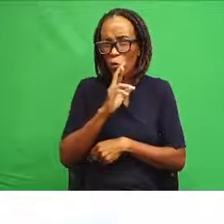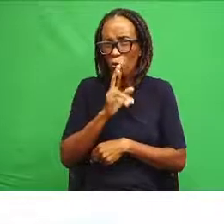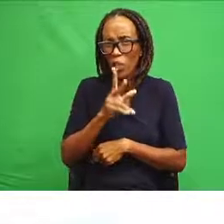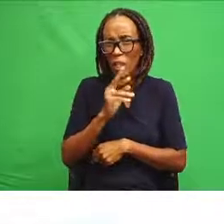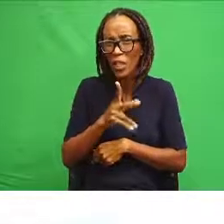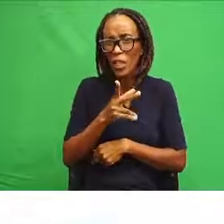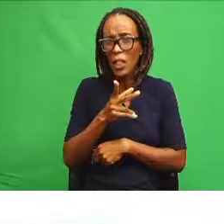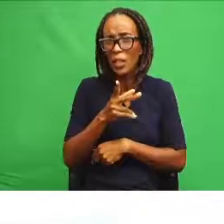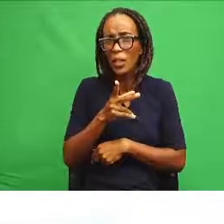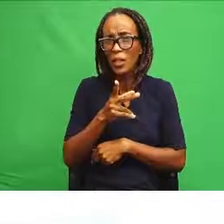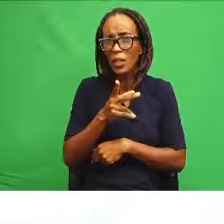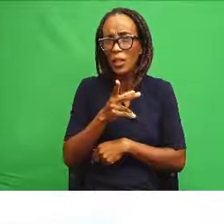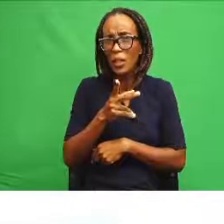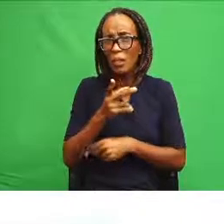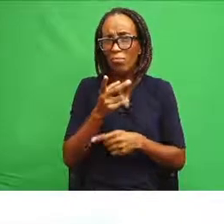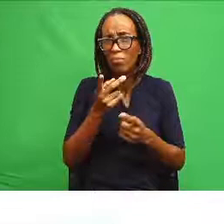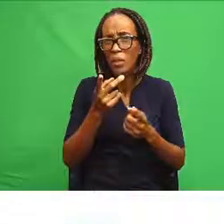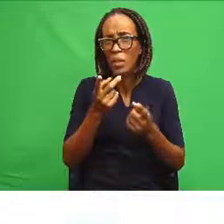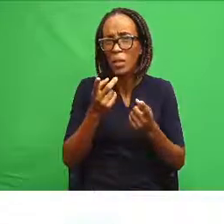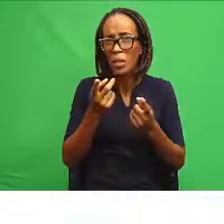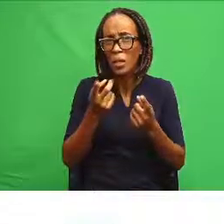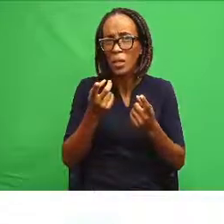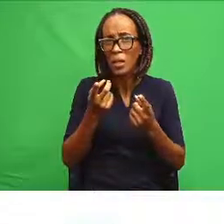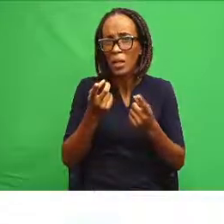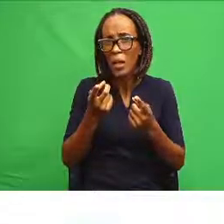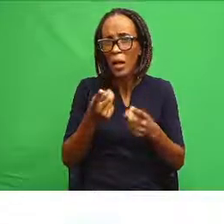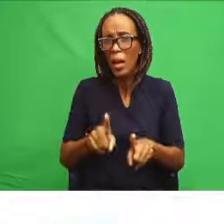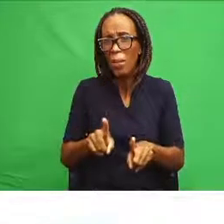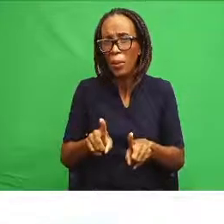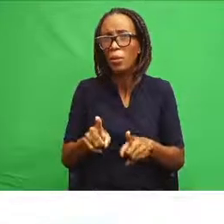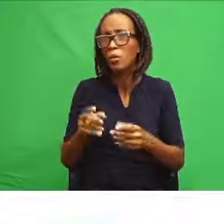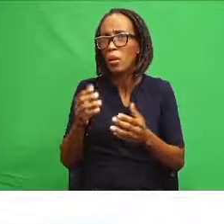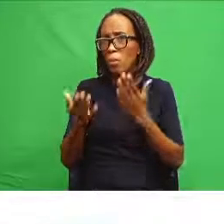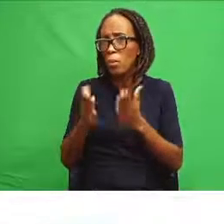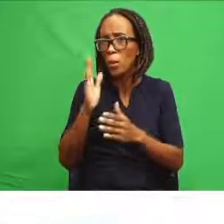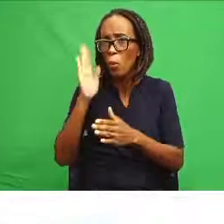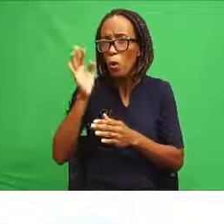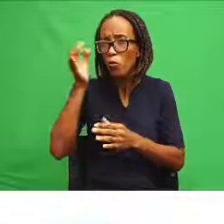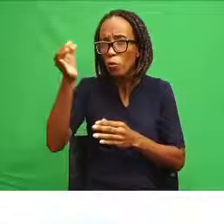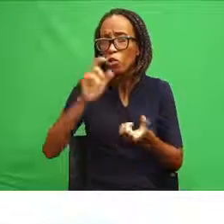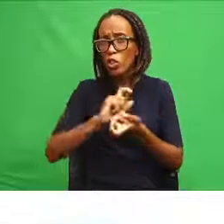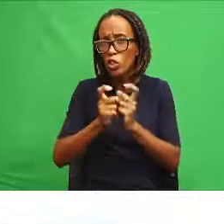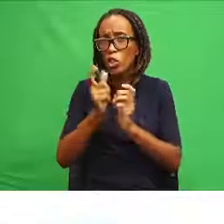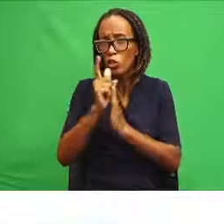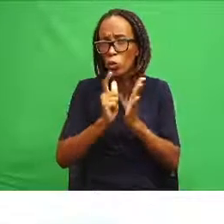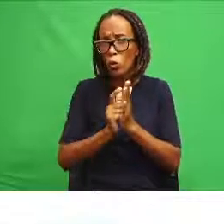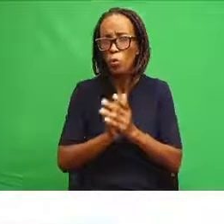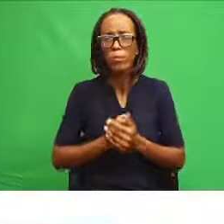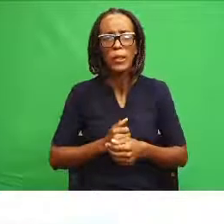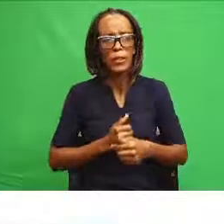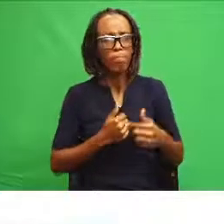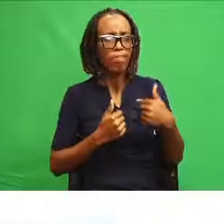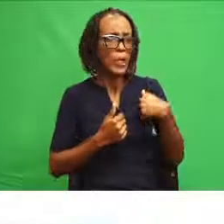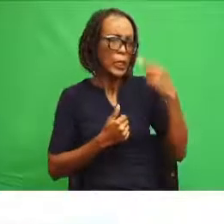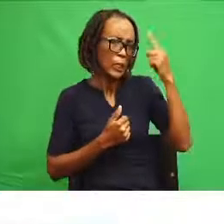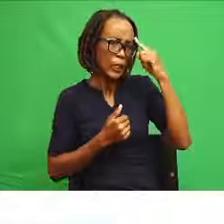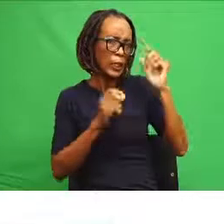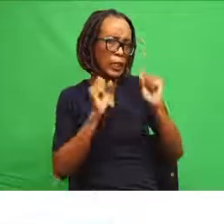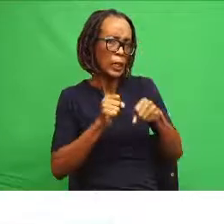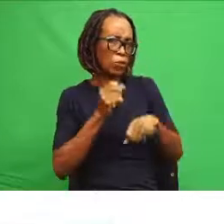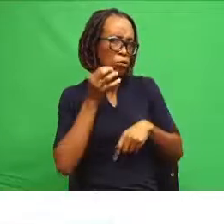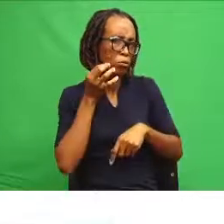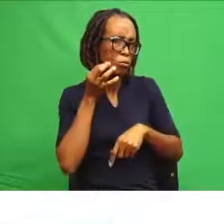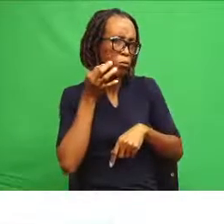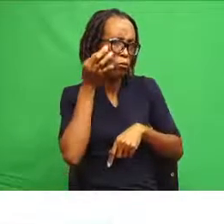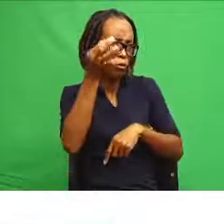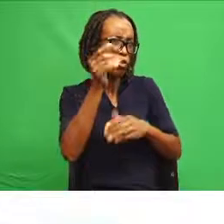addressed in any changes to the current legislation? Well, I believe that it would be a focus of legislation because to